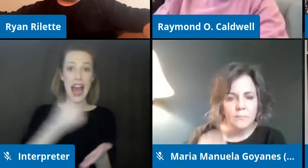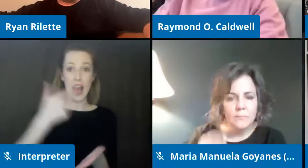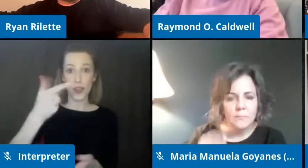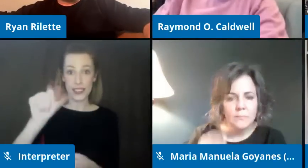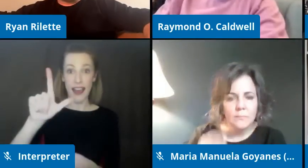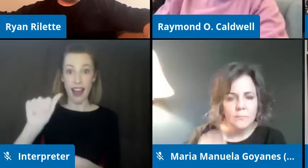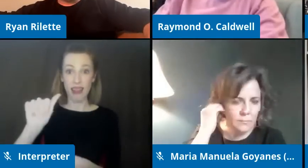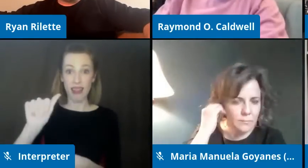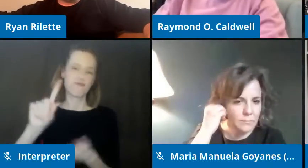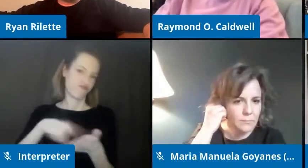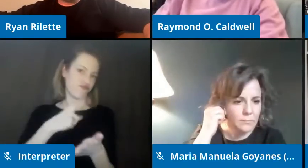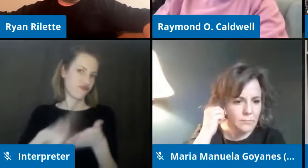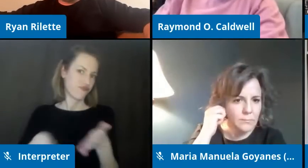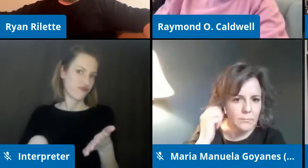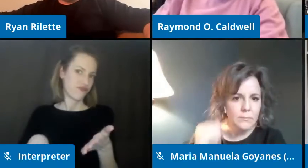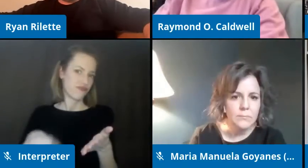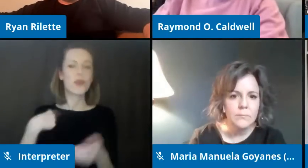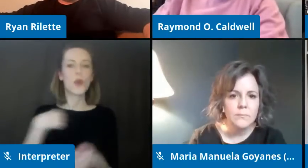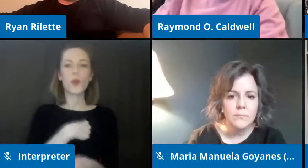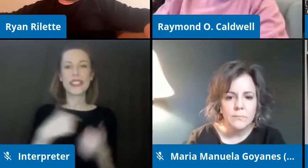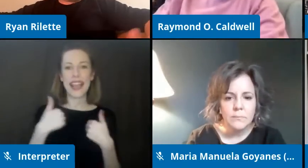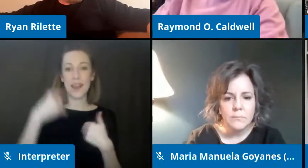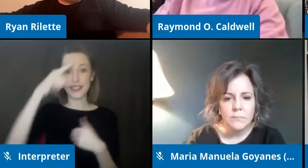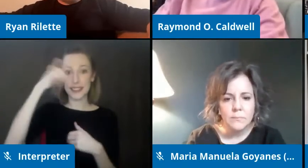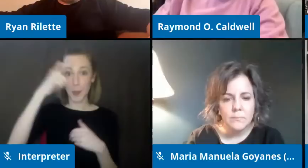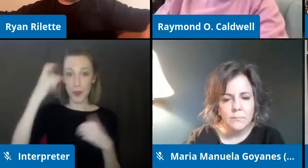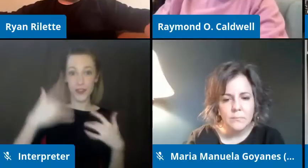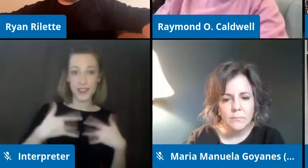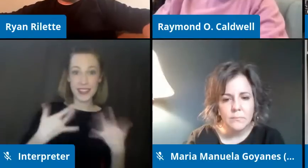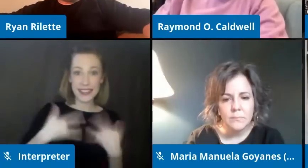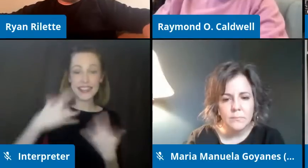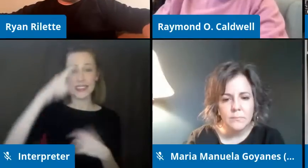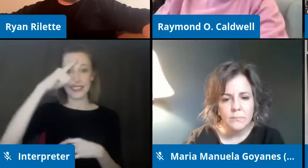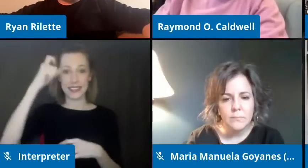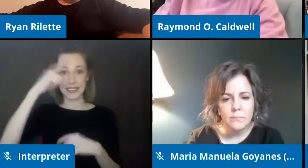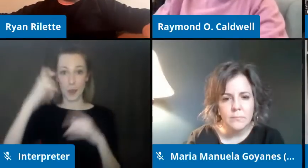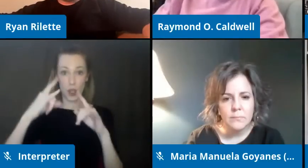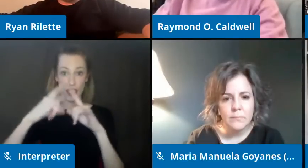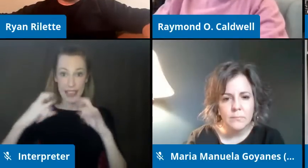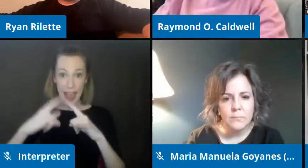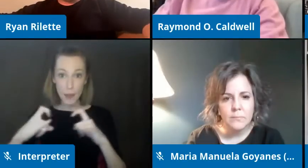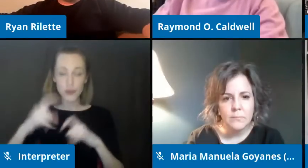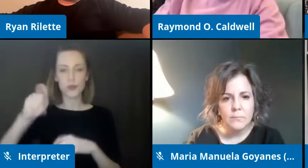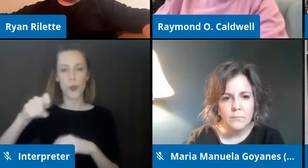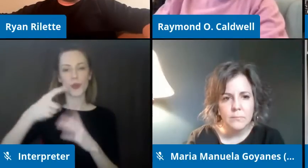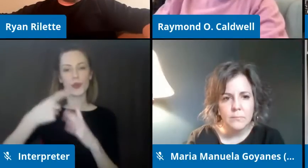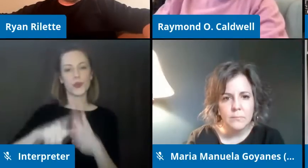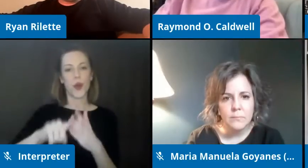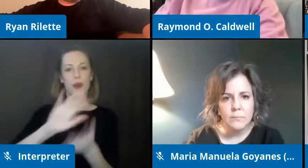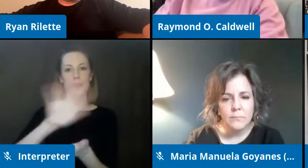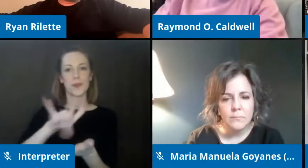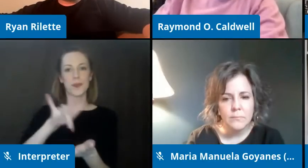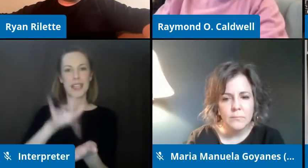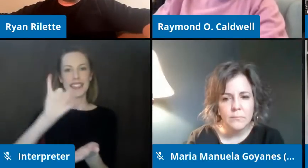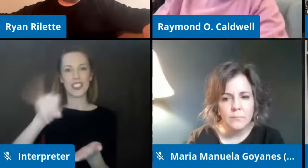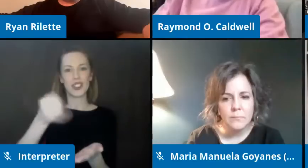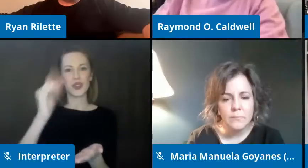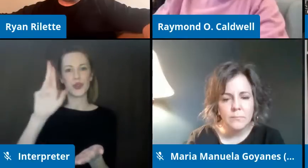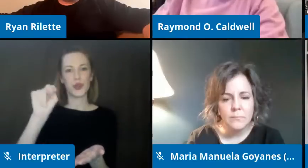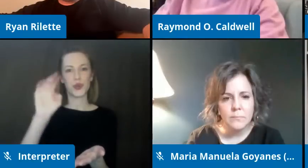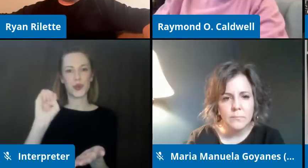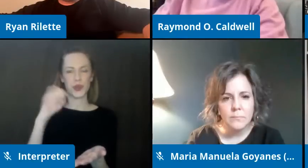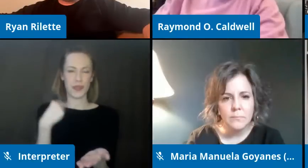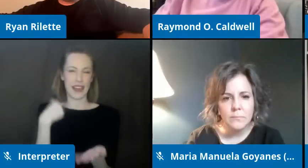summer camps that are supposed to start mid-June. As Maria was saying, like, I feel like more and more June is looking highly